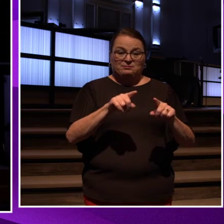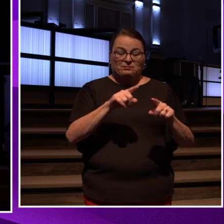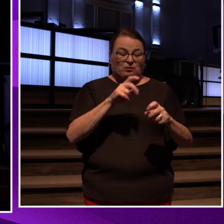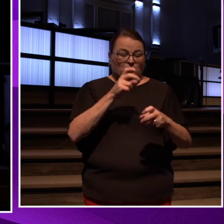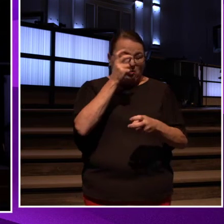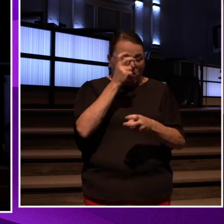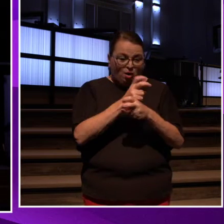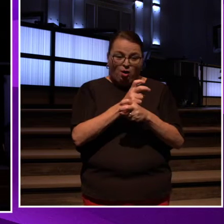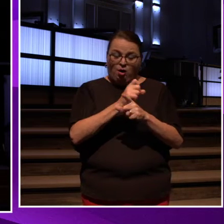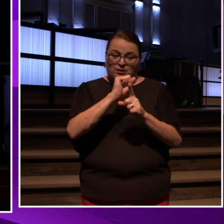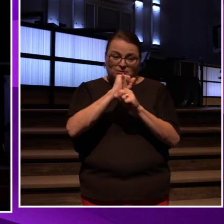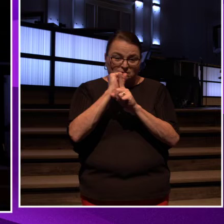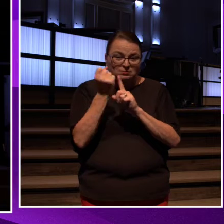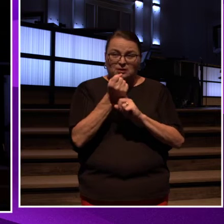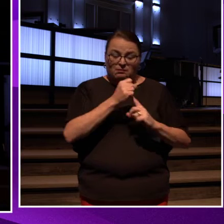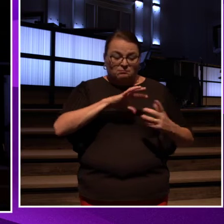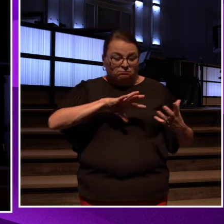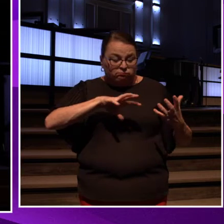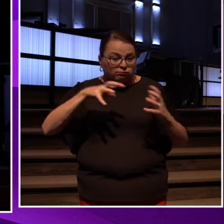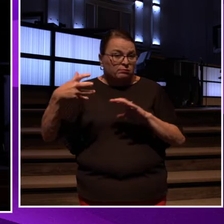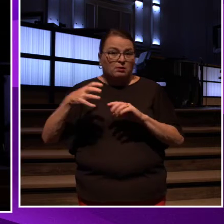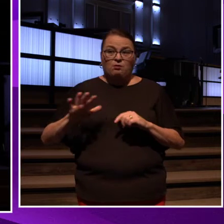difficult circumstance in your life.